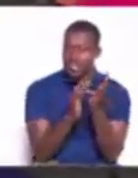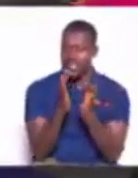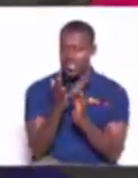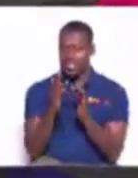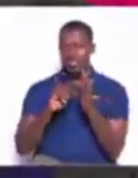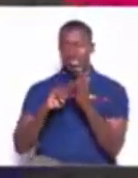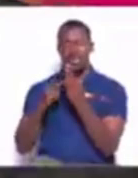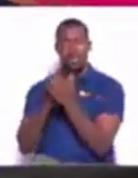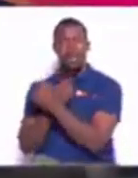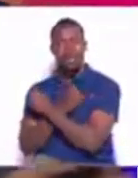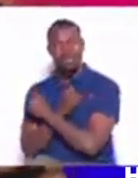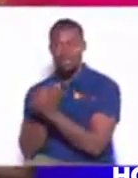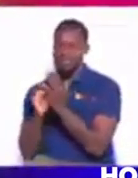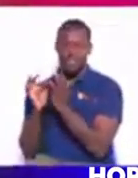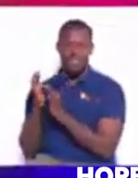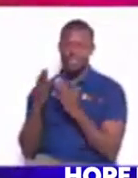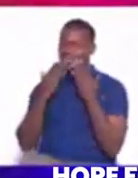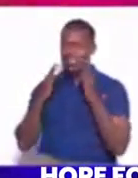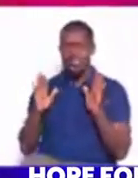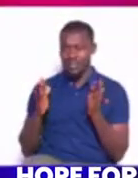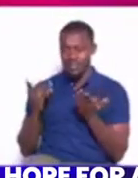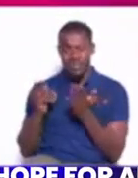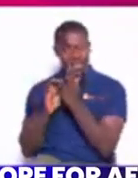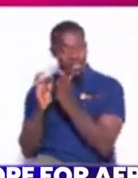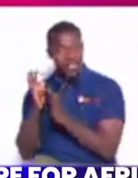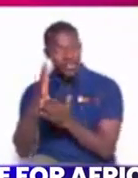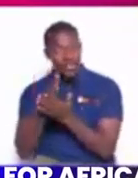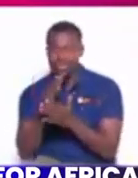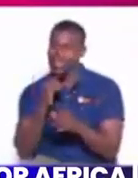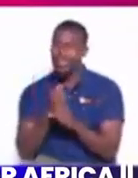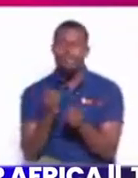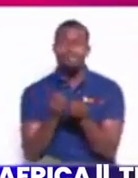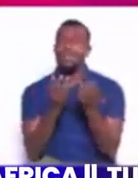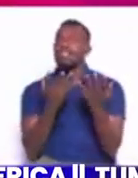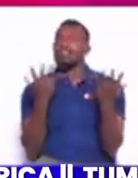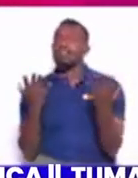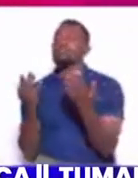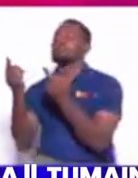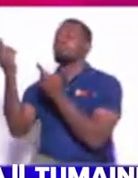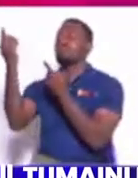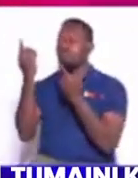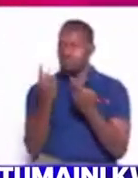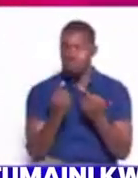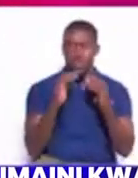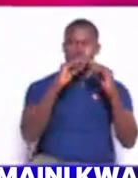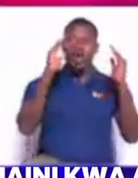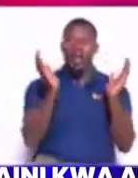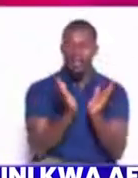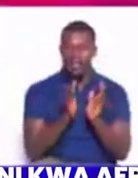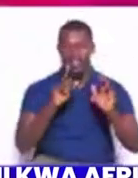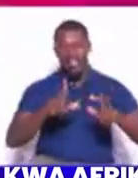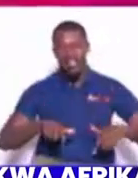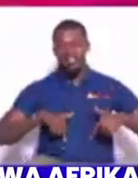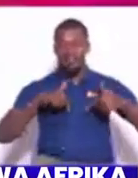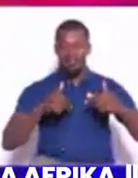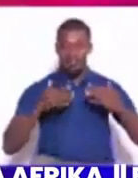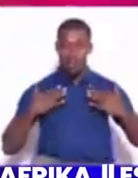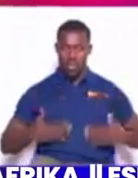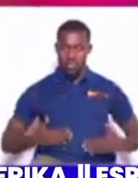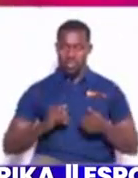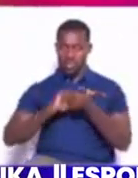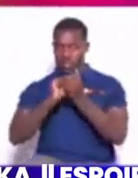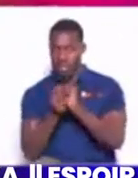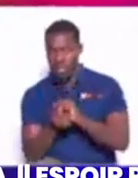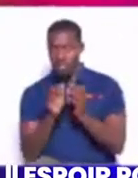what Jesus has done for us, he came to this world. He lived in tabernacled in human flesh. He